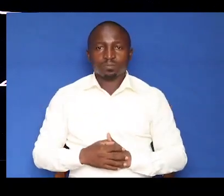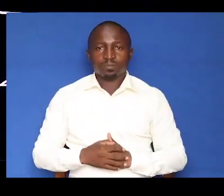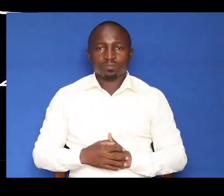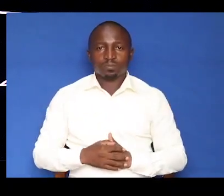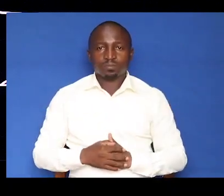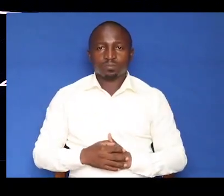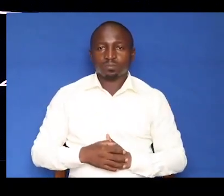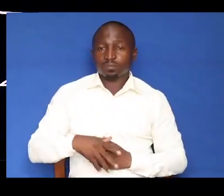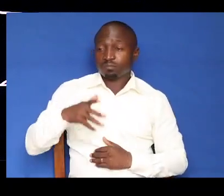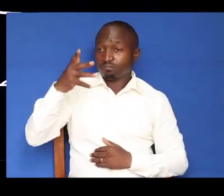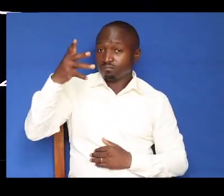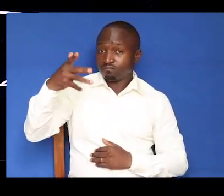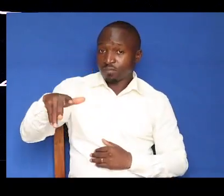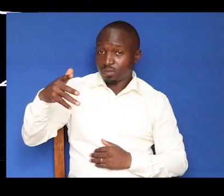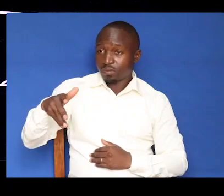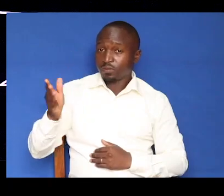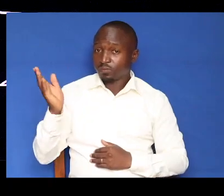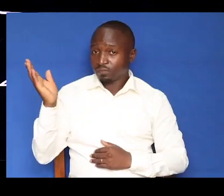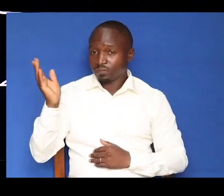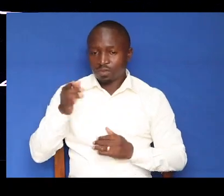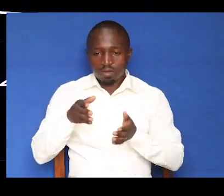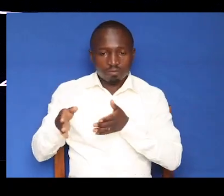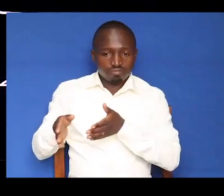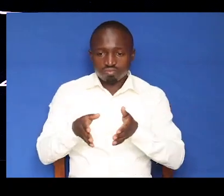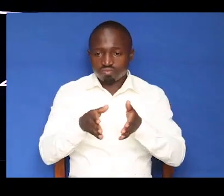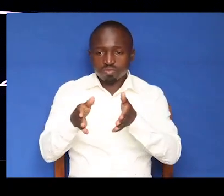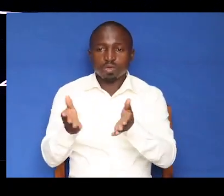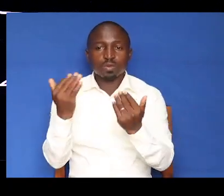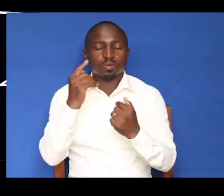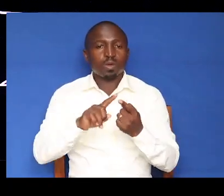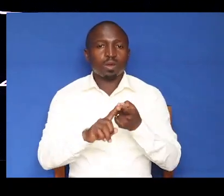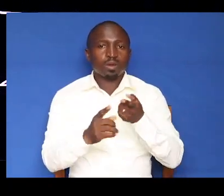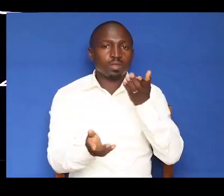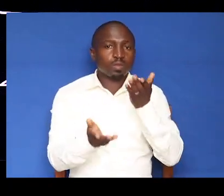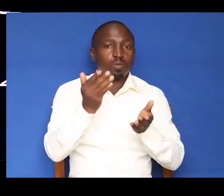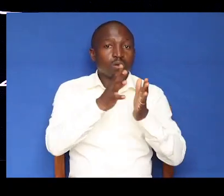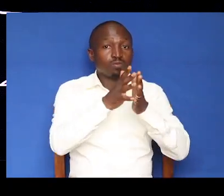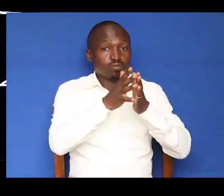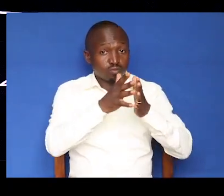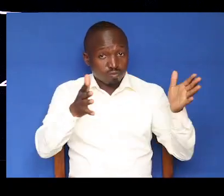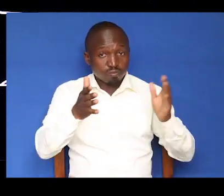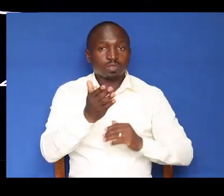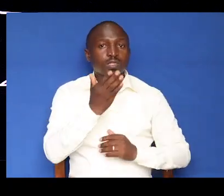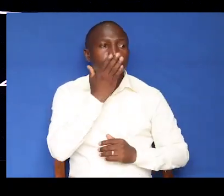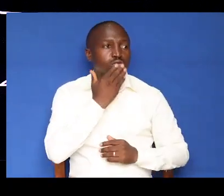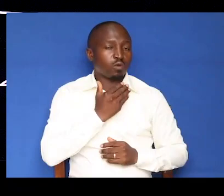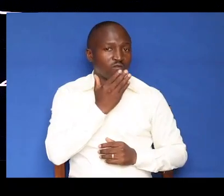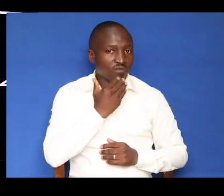The water of the current may have a high degree of